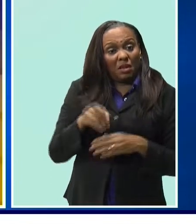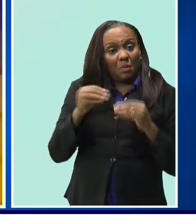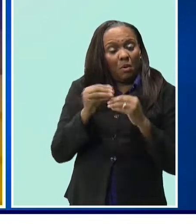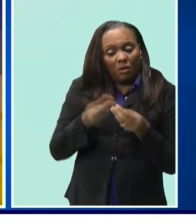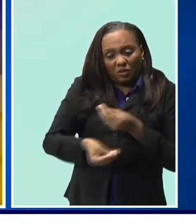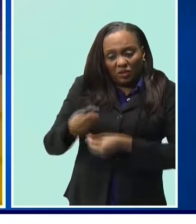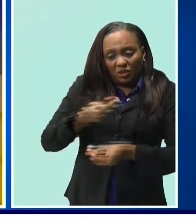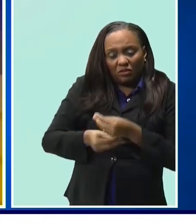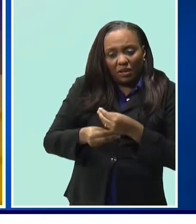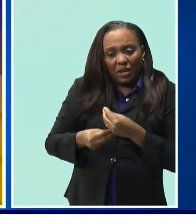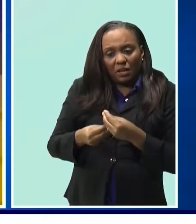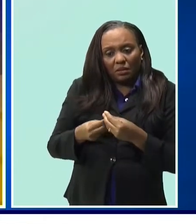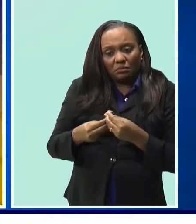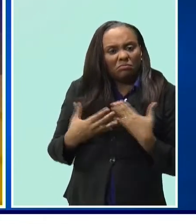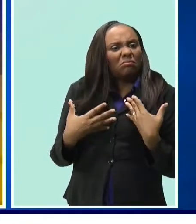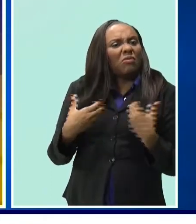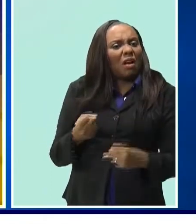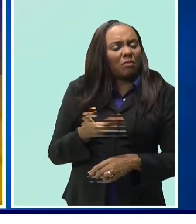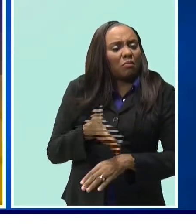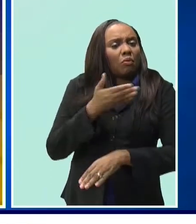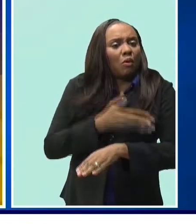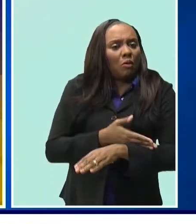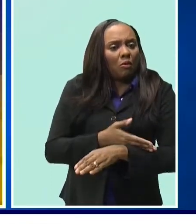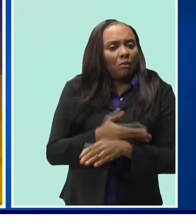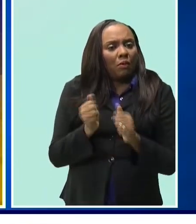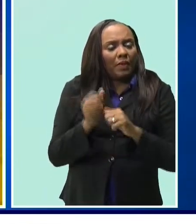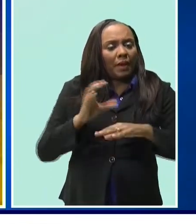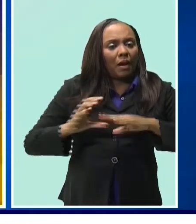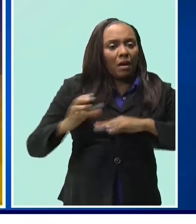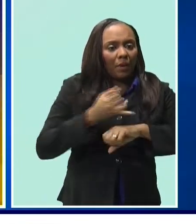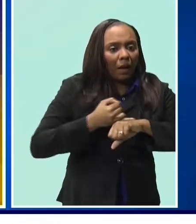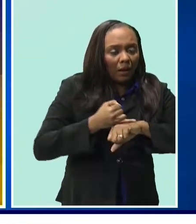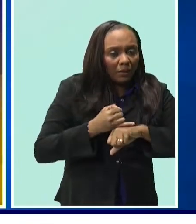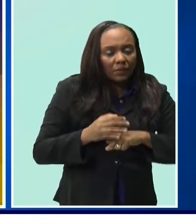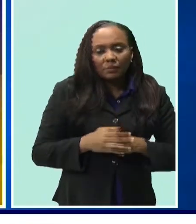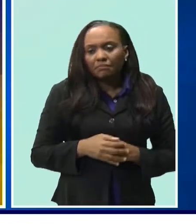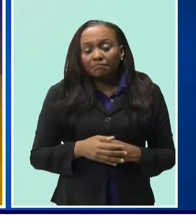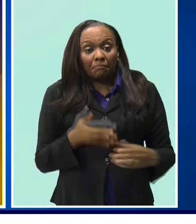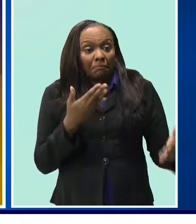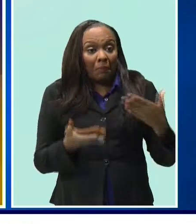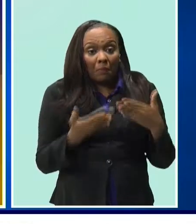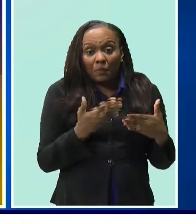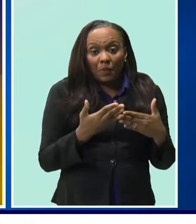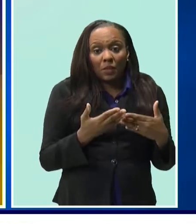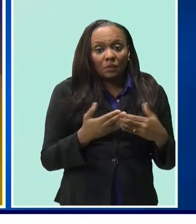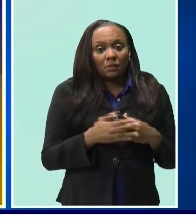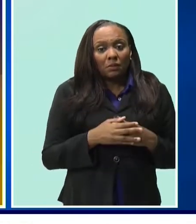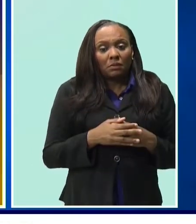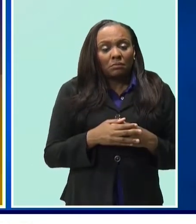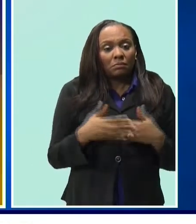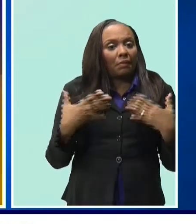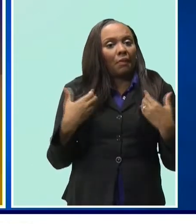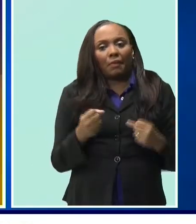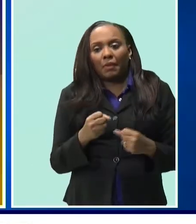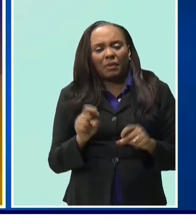Another might be, greater opportunities for health tourism and business continuity type of tourism,